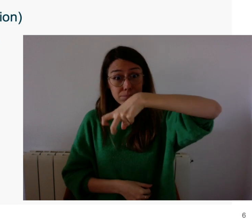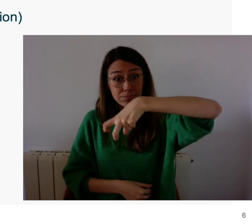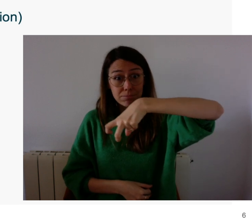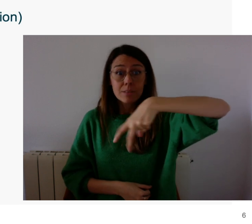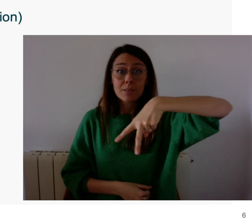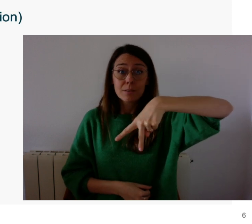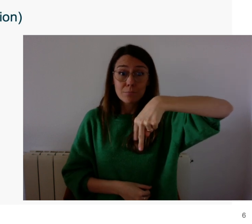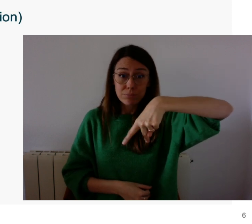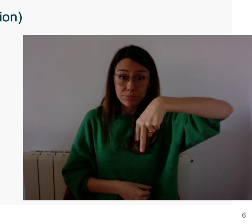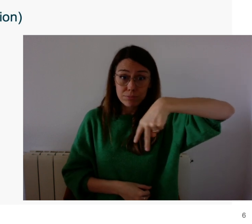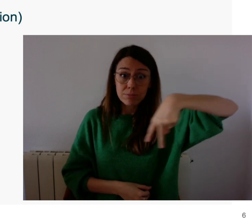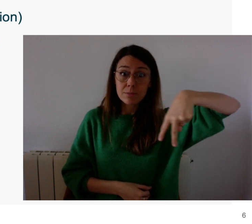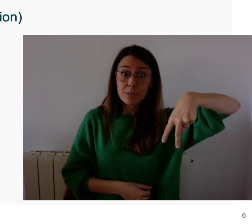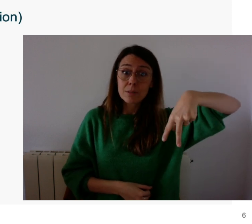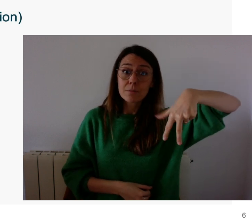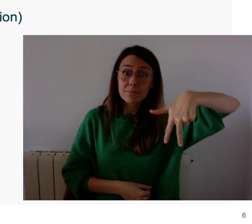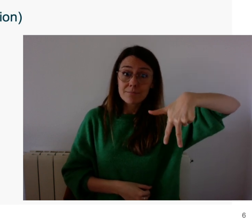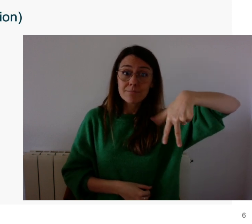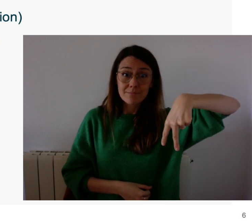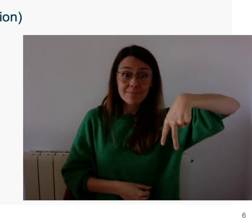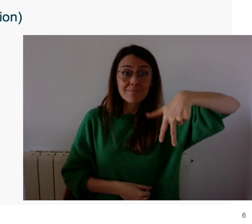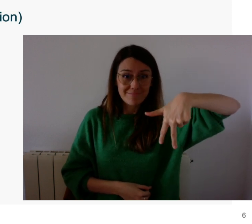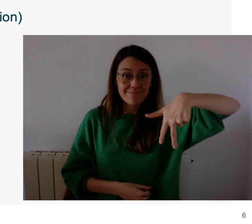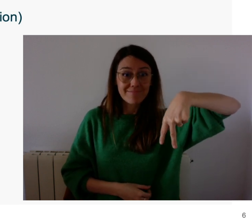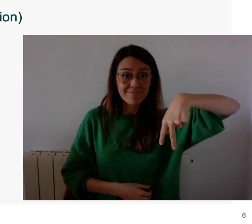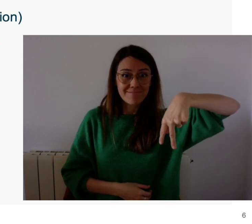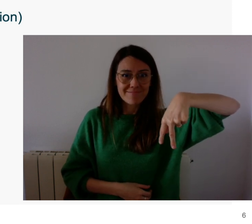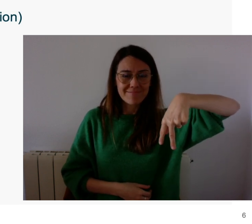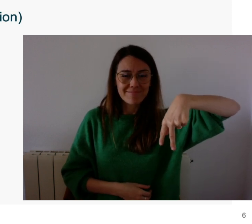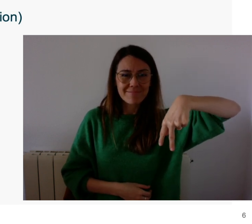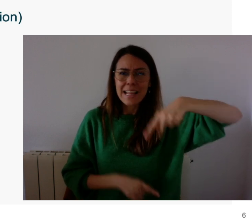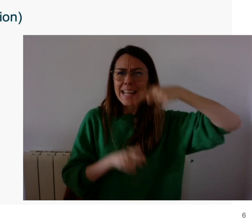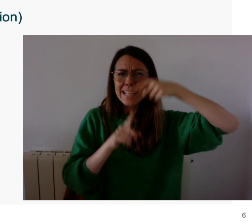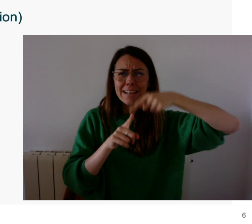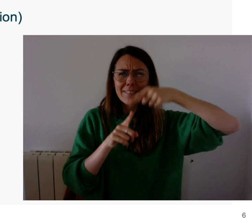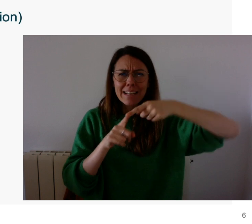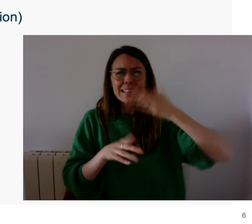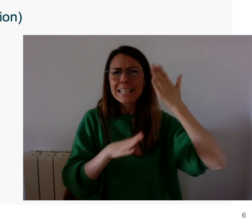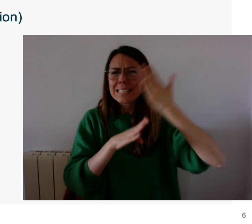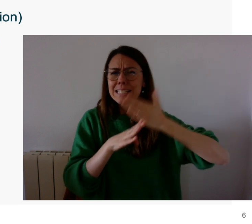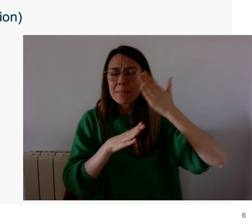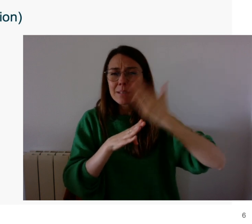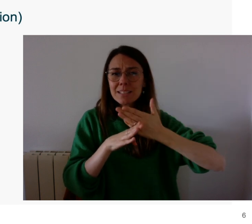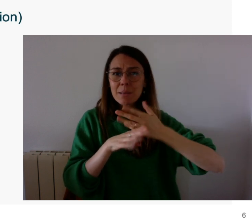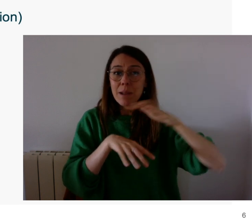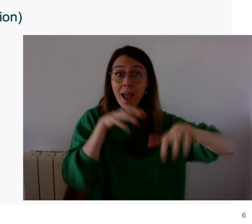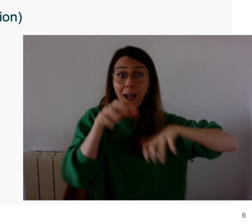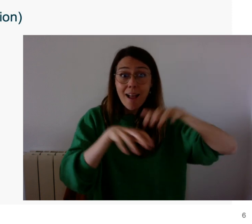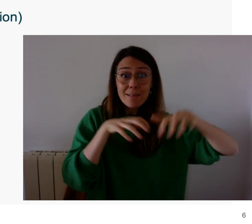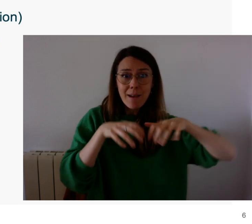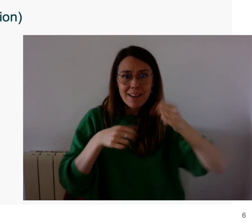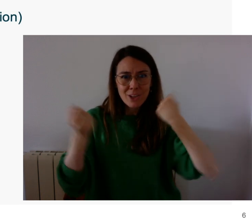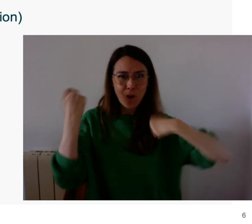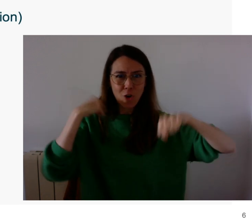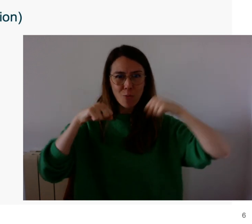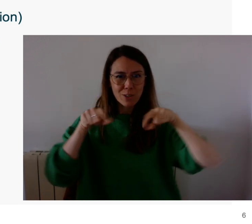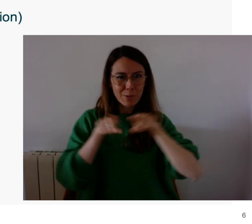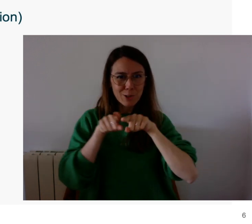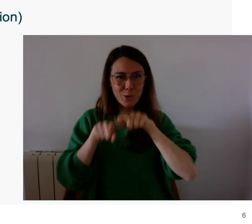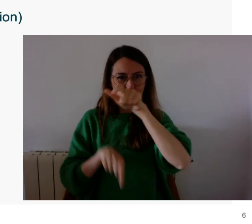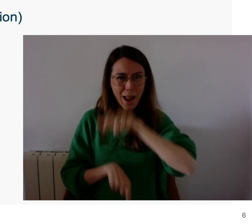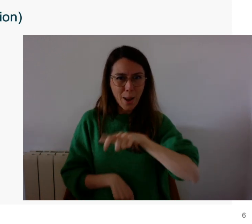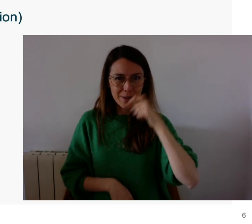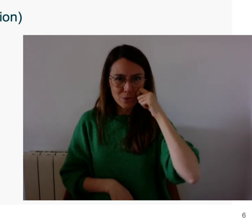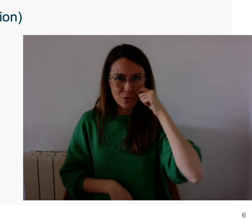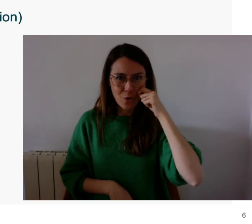variants with bent and moving fingers and thumb extension. The type of reference we're going to analyze are only